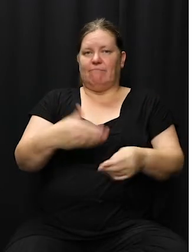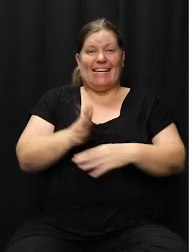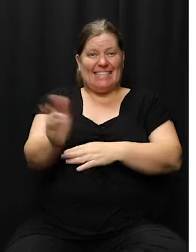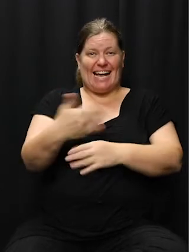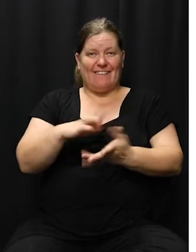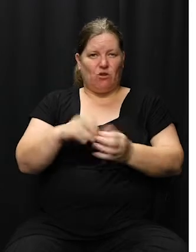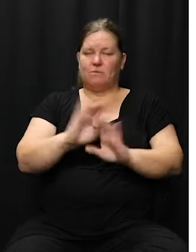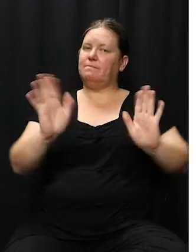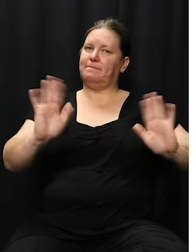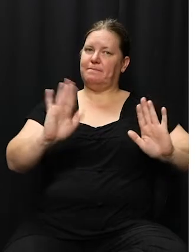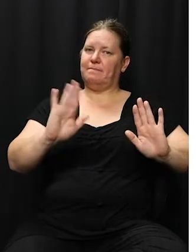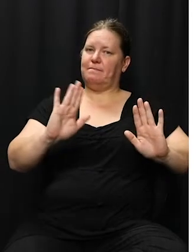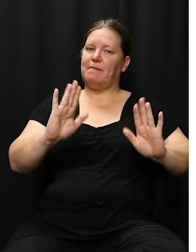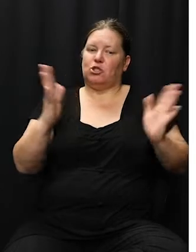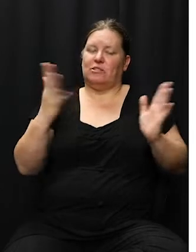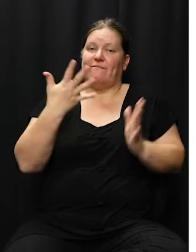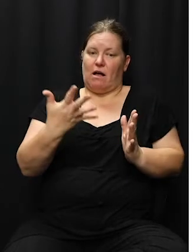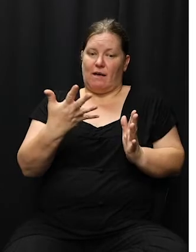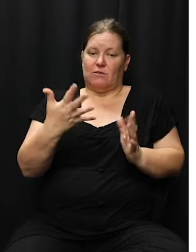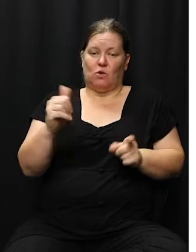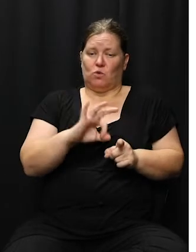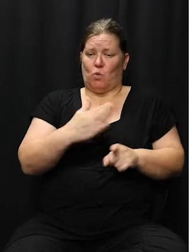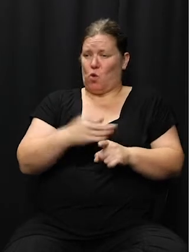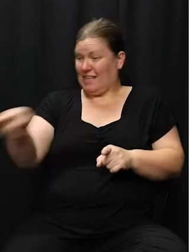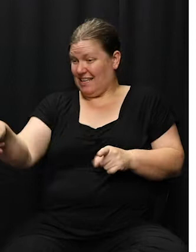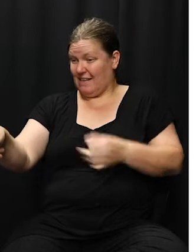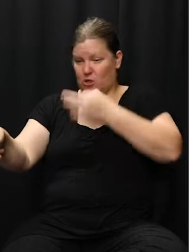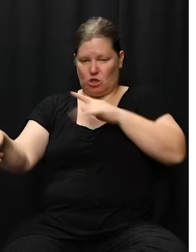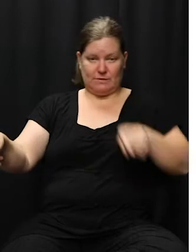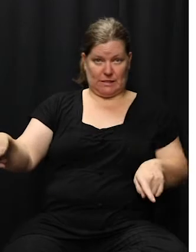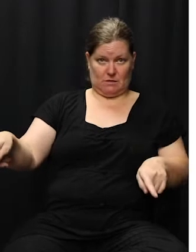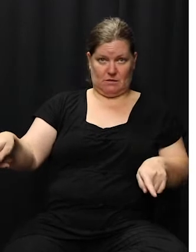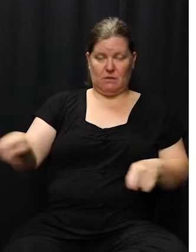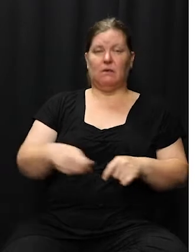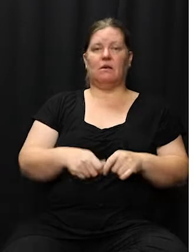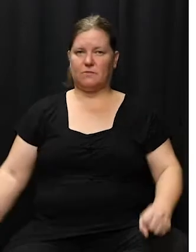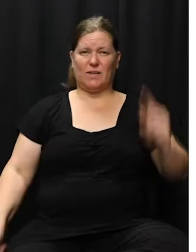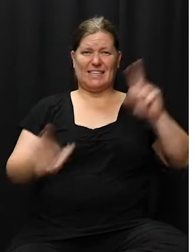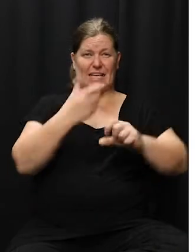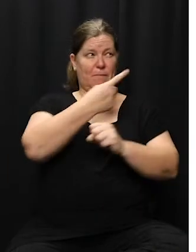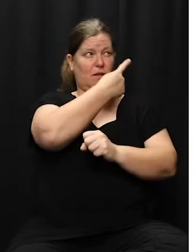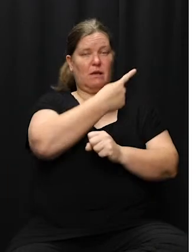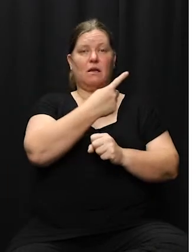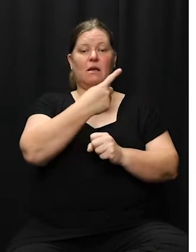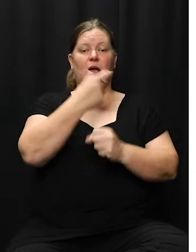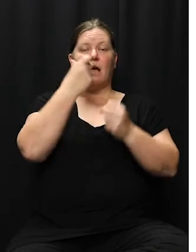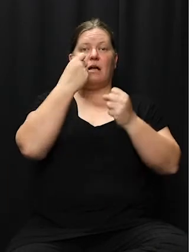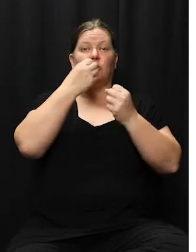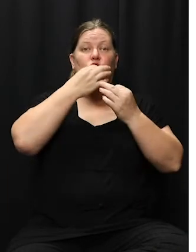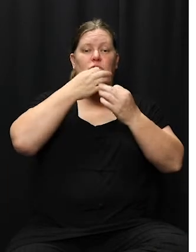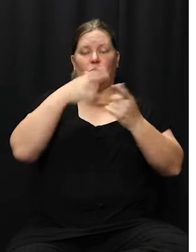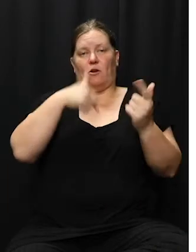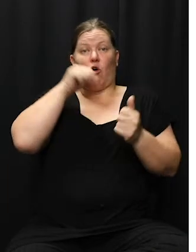directional verbs or whatever. So there are just 5 stages for each area of grammar. So there's an example up here of what I did. I